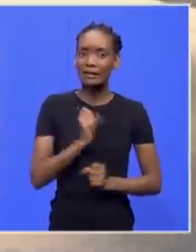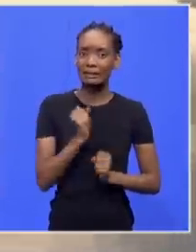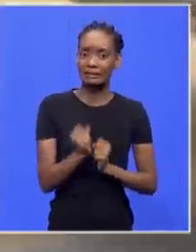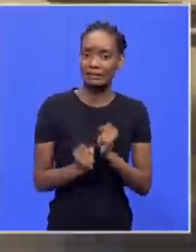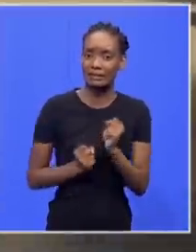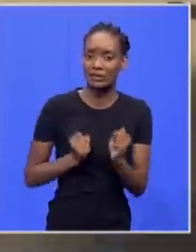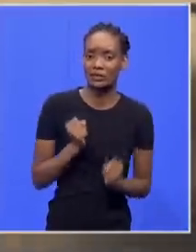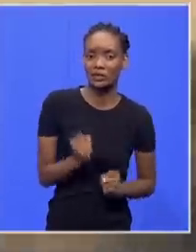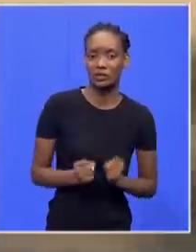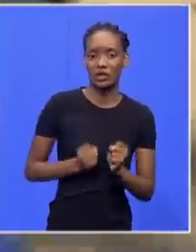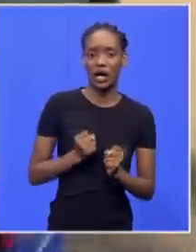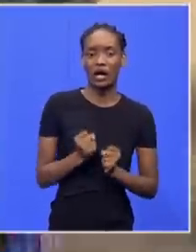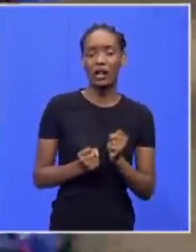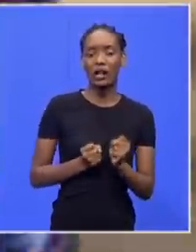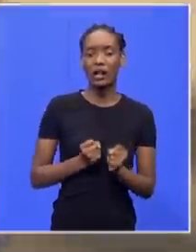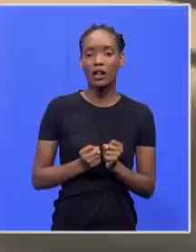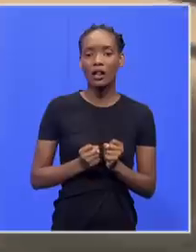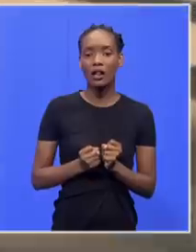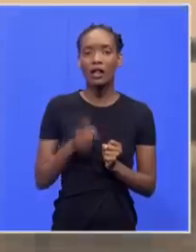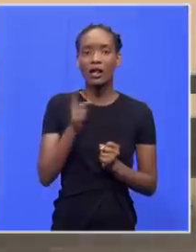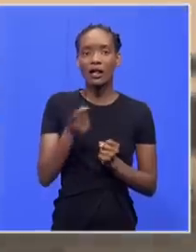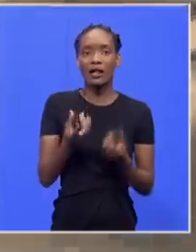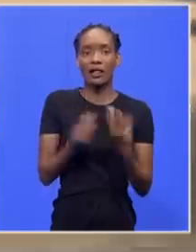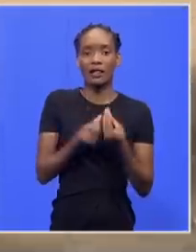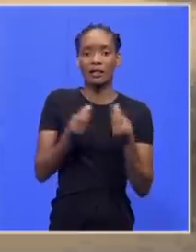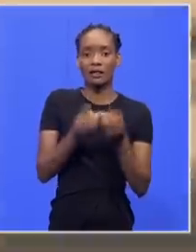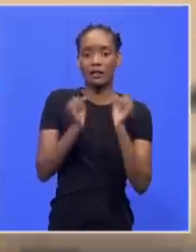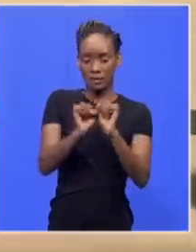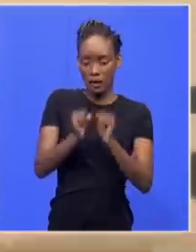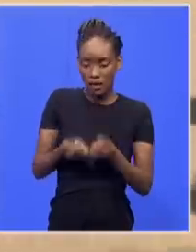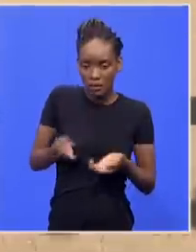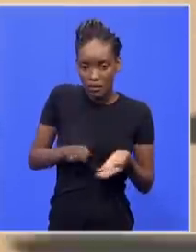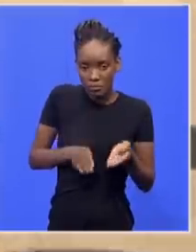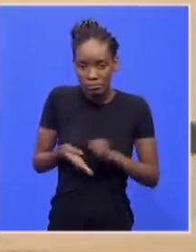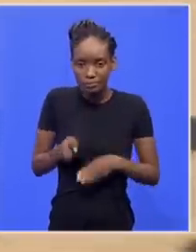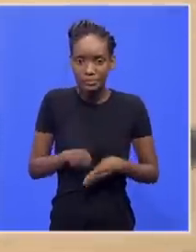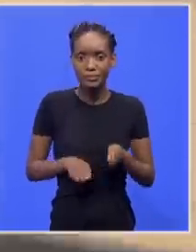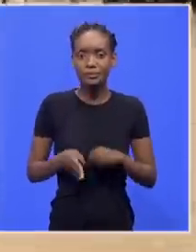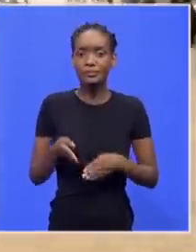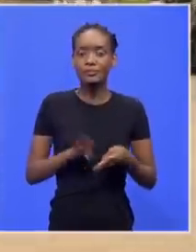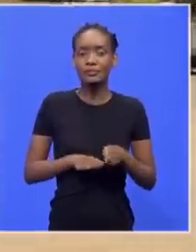get her things together and,